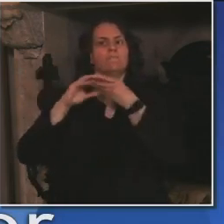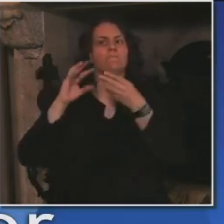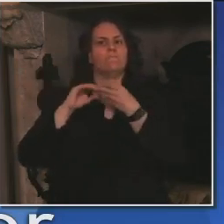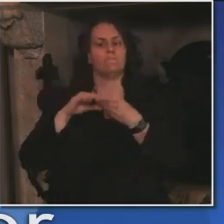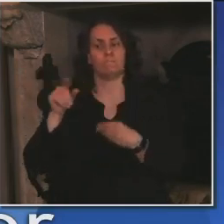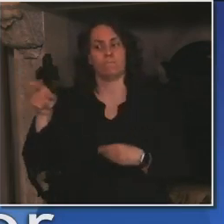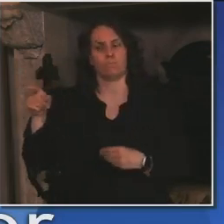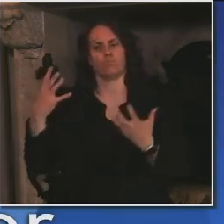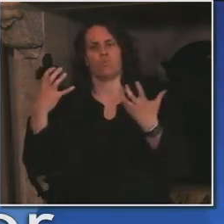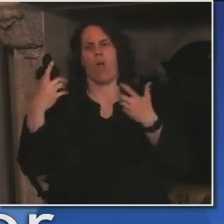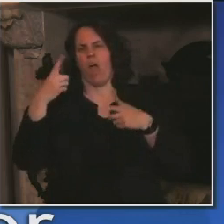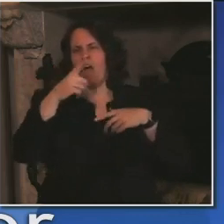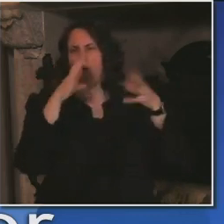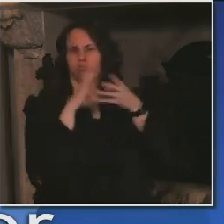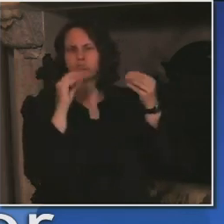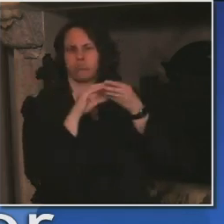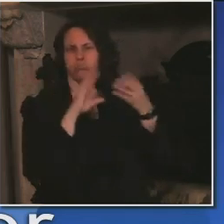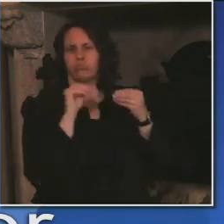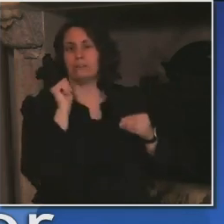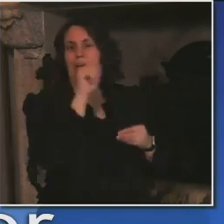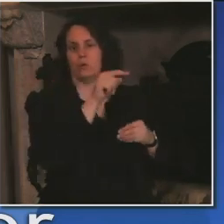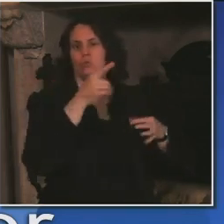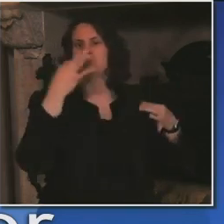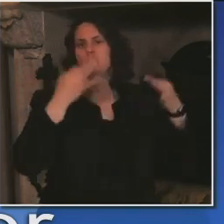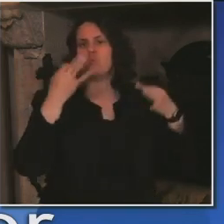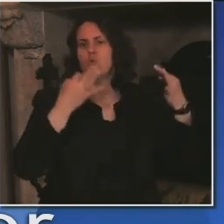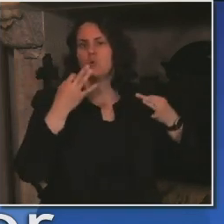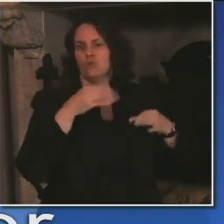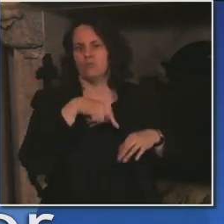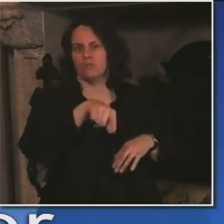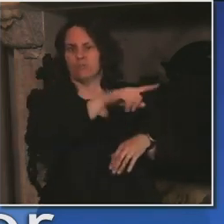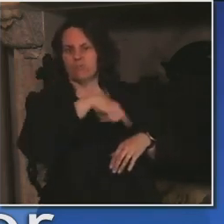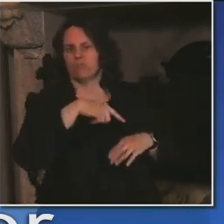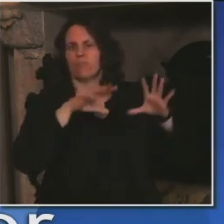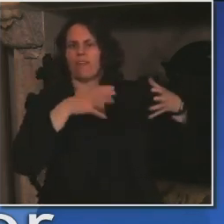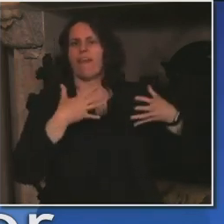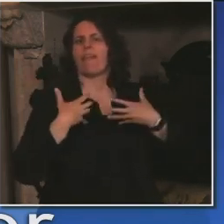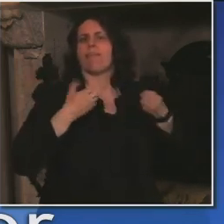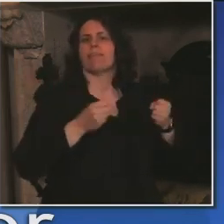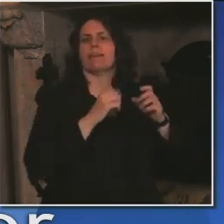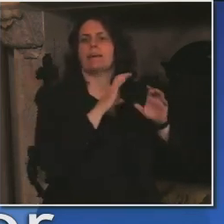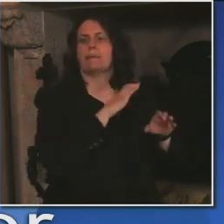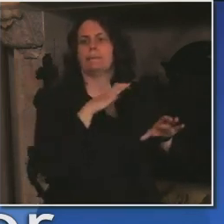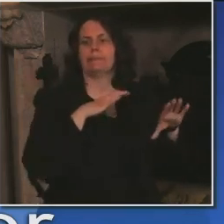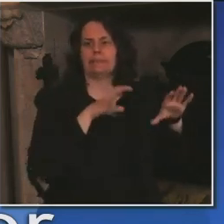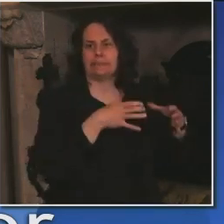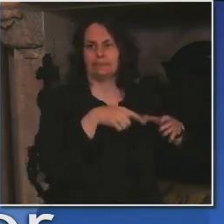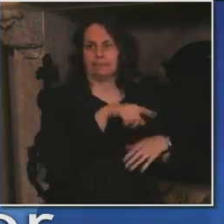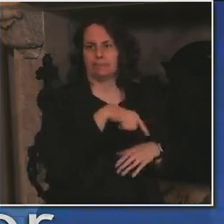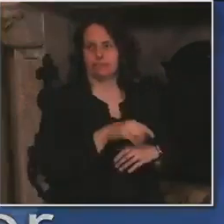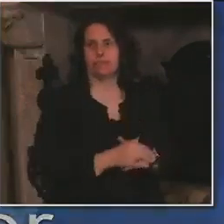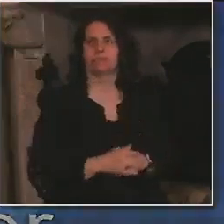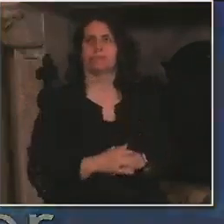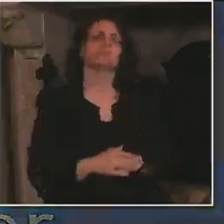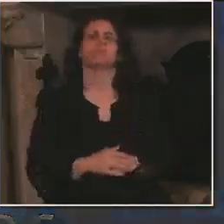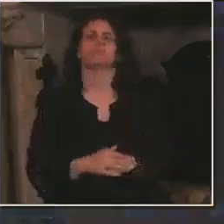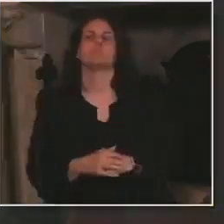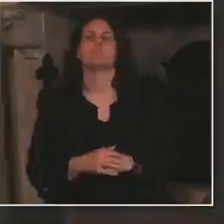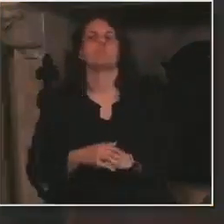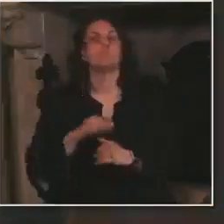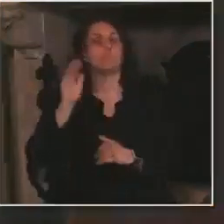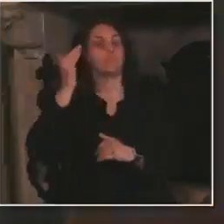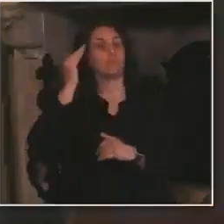willing to do that? And are you concerned at all that the Senate has yet to confirm your nomination? So I think whether it's